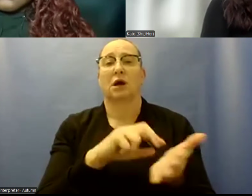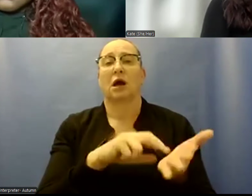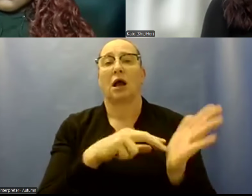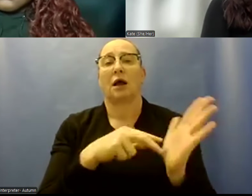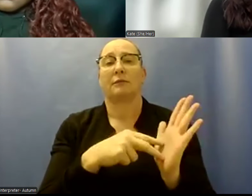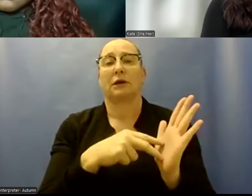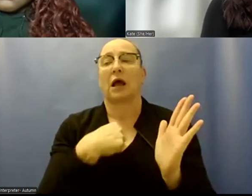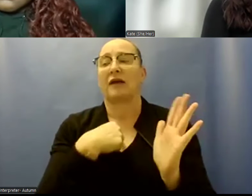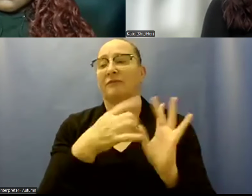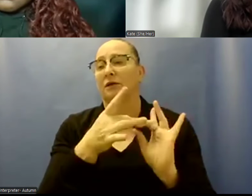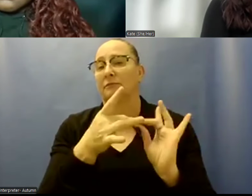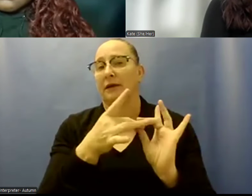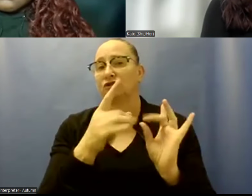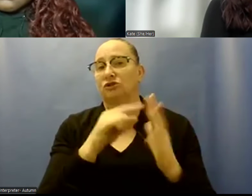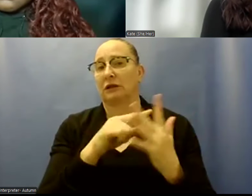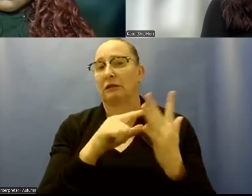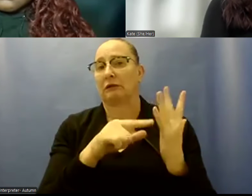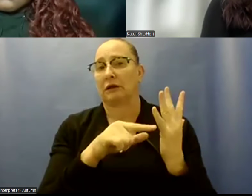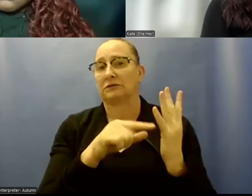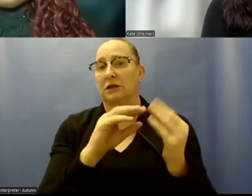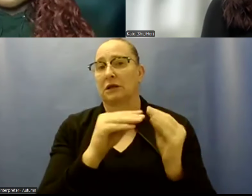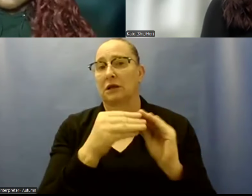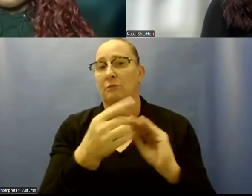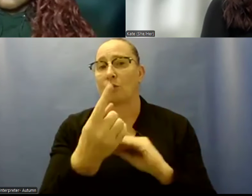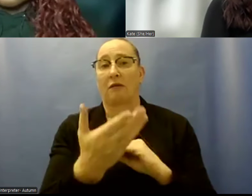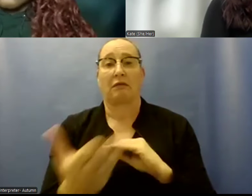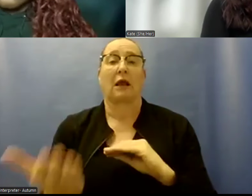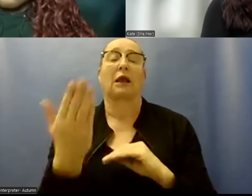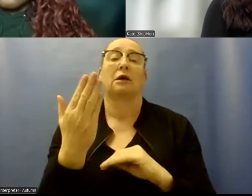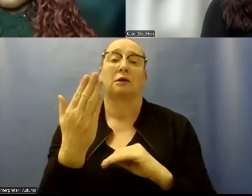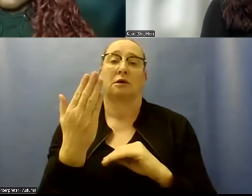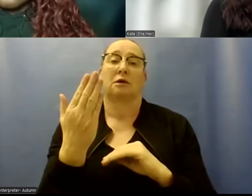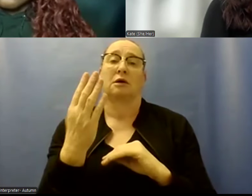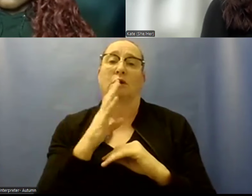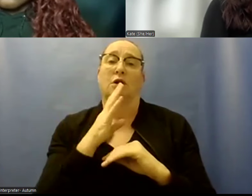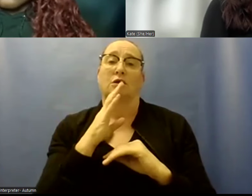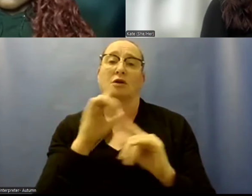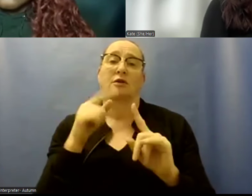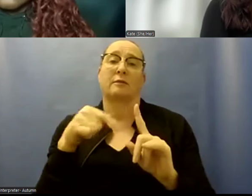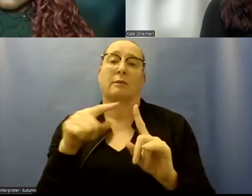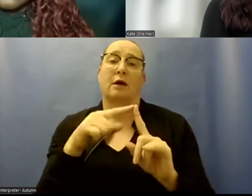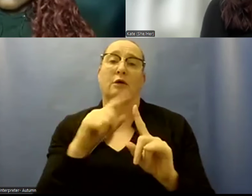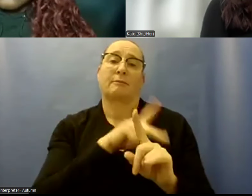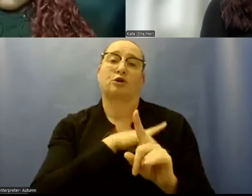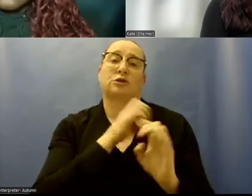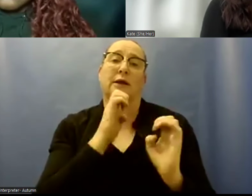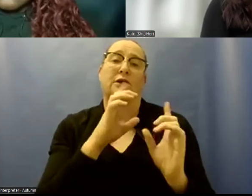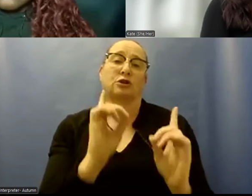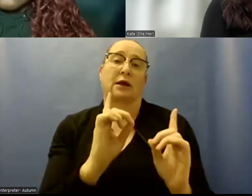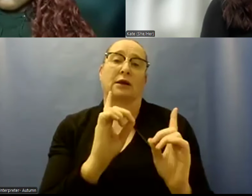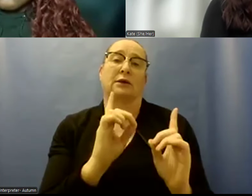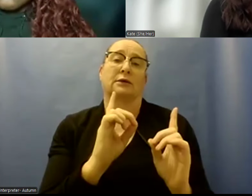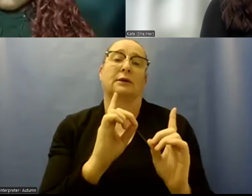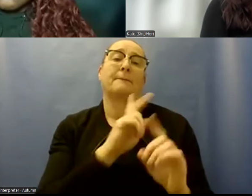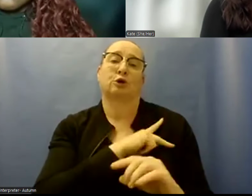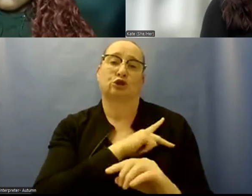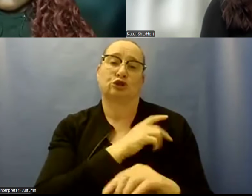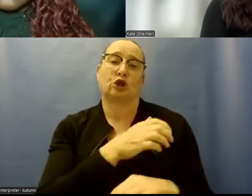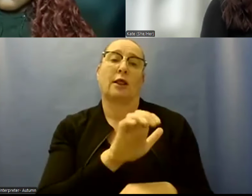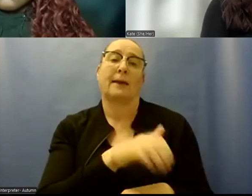been mentioning this. The number one thing I would talk to them about is personal education and personal empowerment.